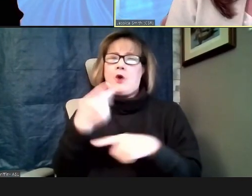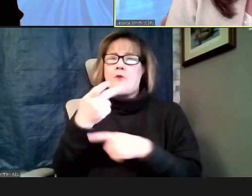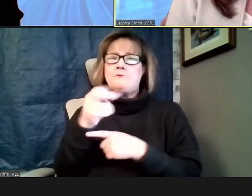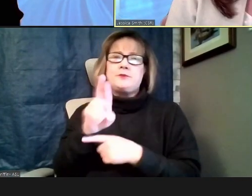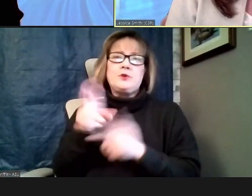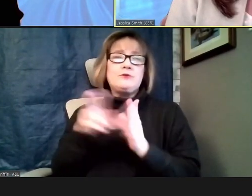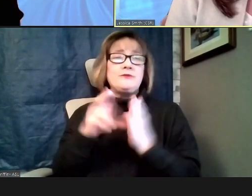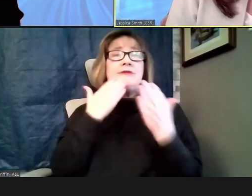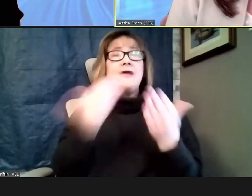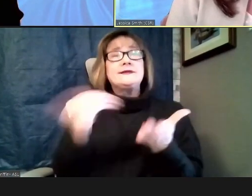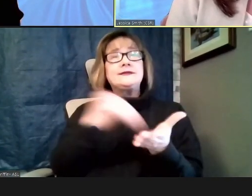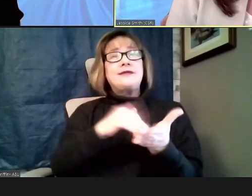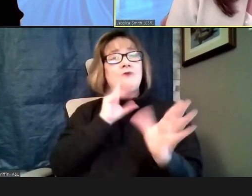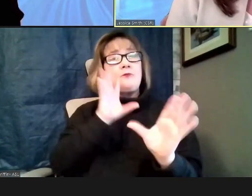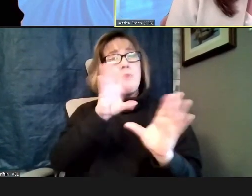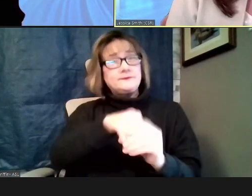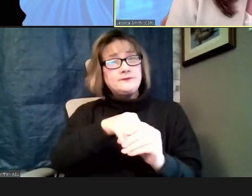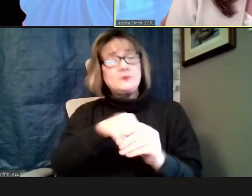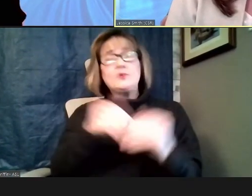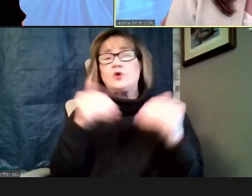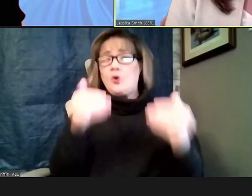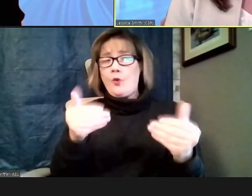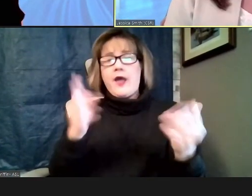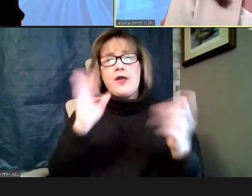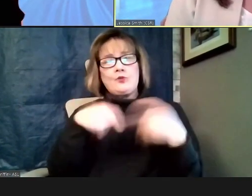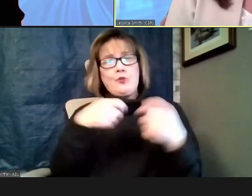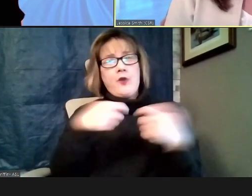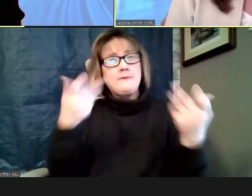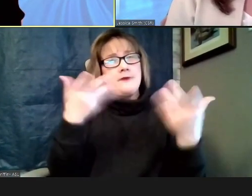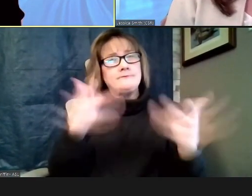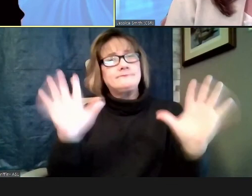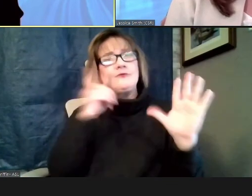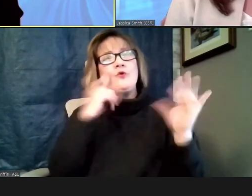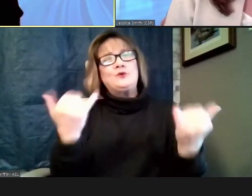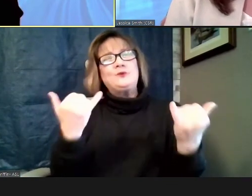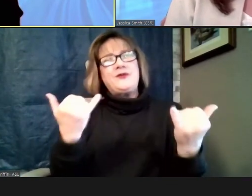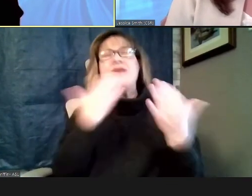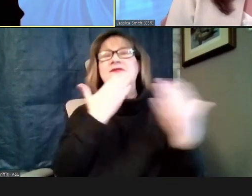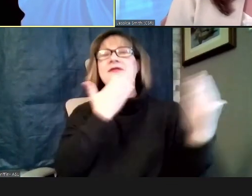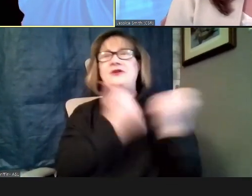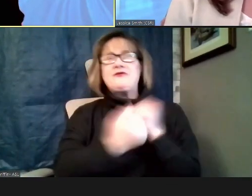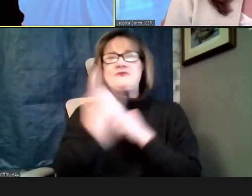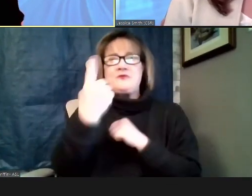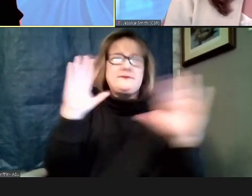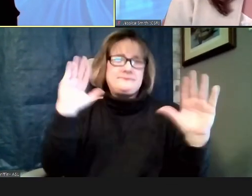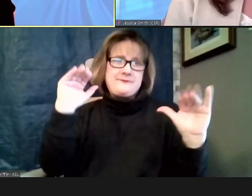thanks again for participating. And we're going to go ahead and wrap it up for today. Thank you, everybody.